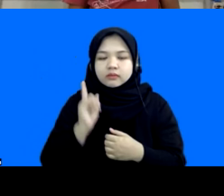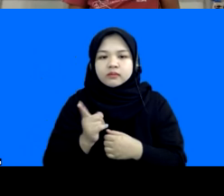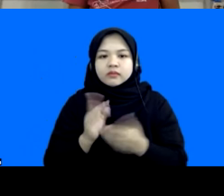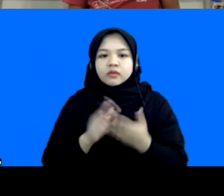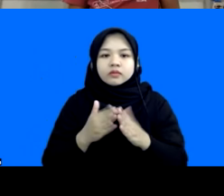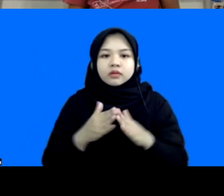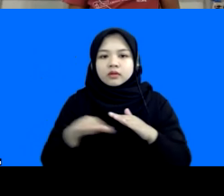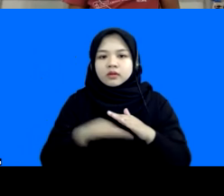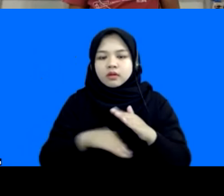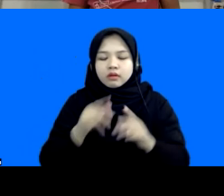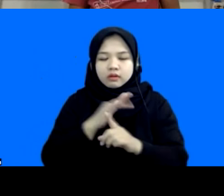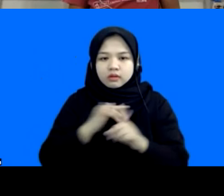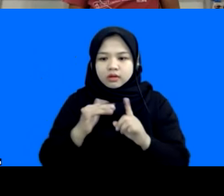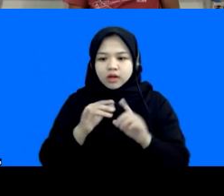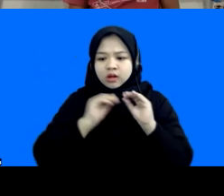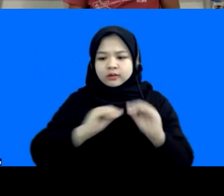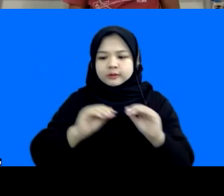community